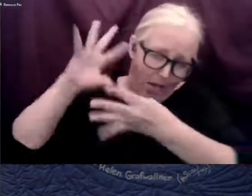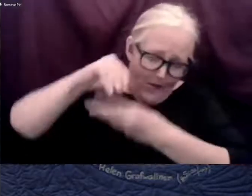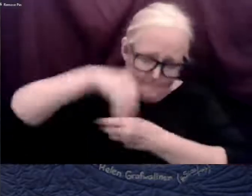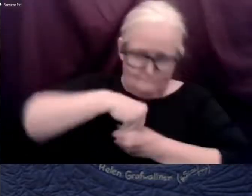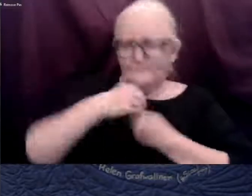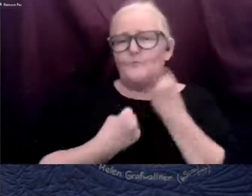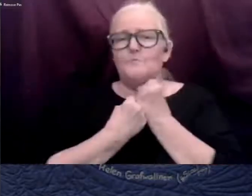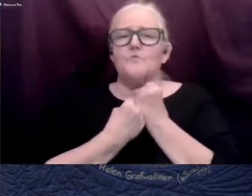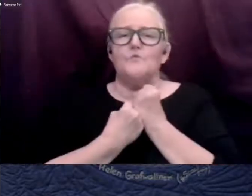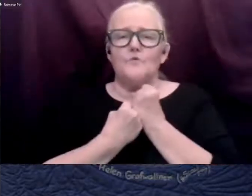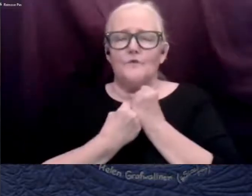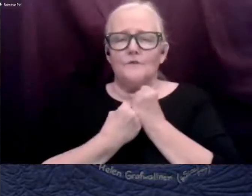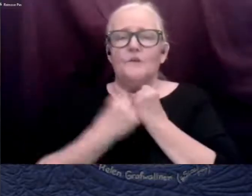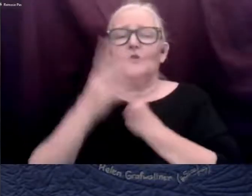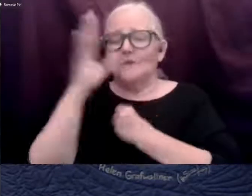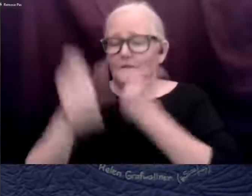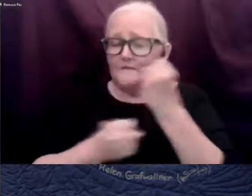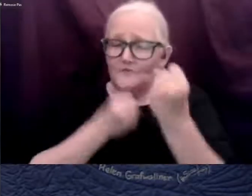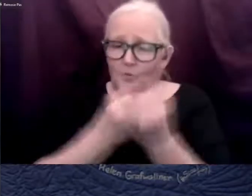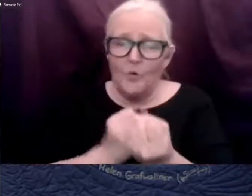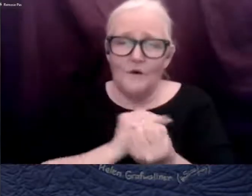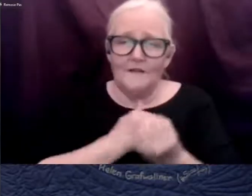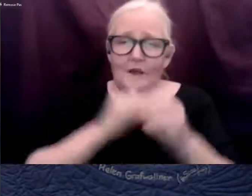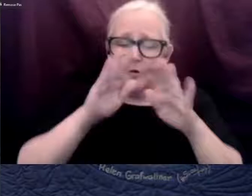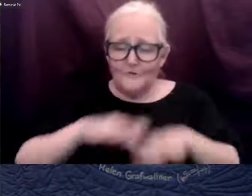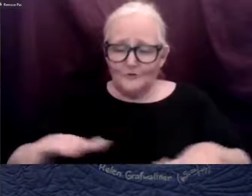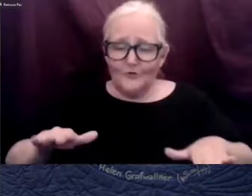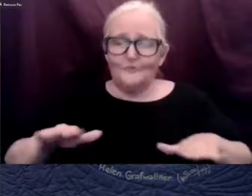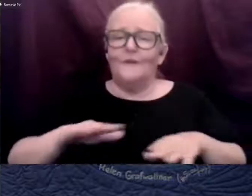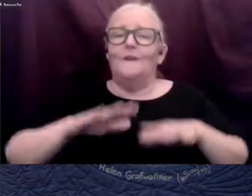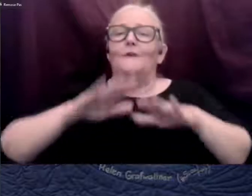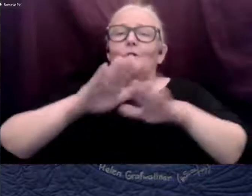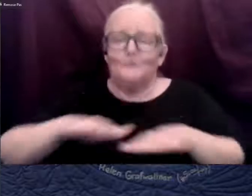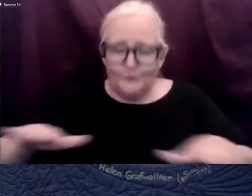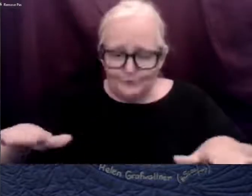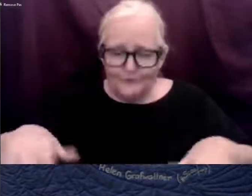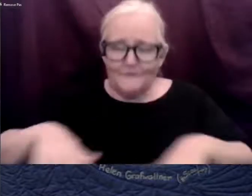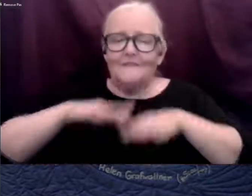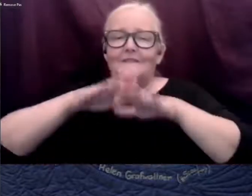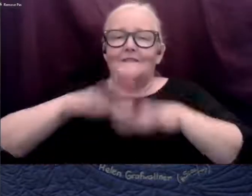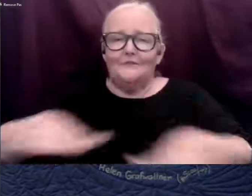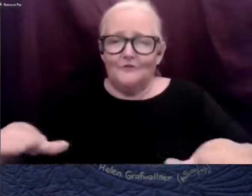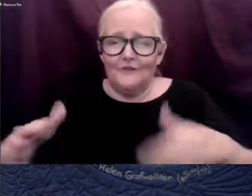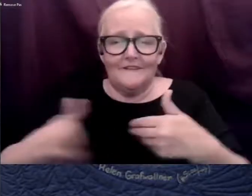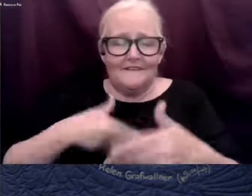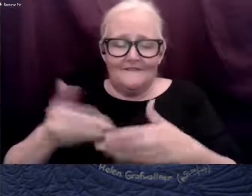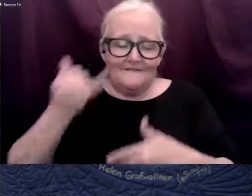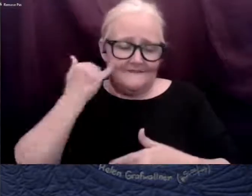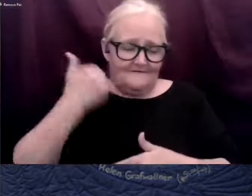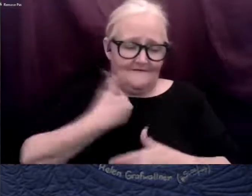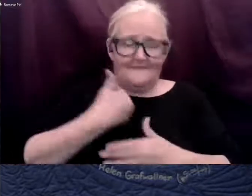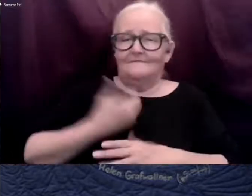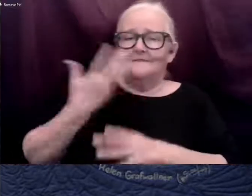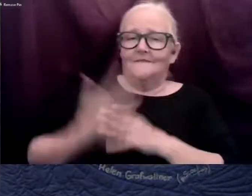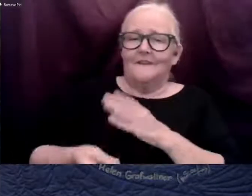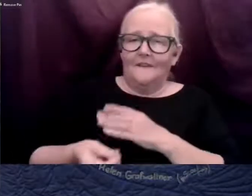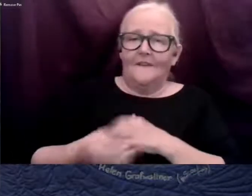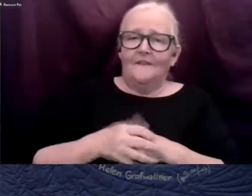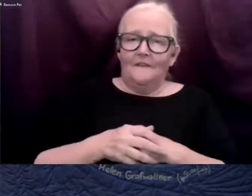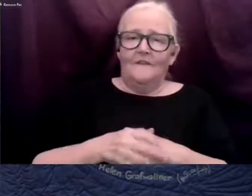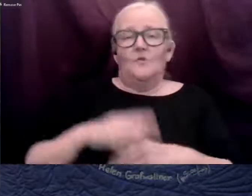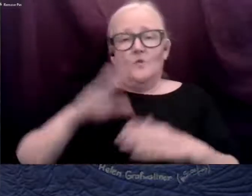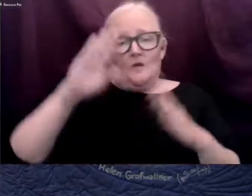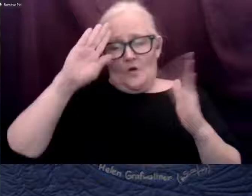children's children long after we are gone. These things we pray in the name of all that we